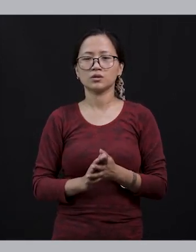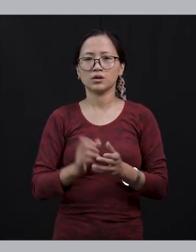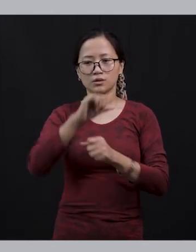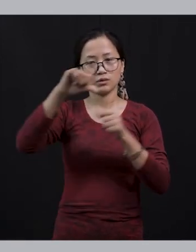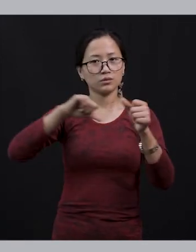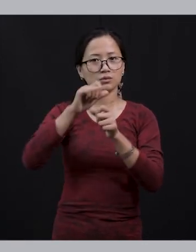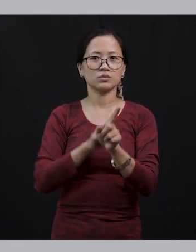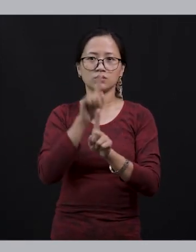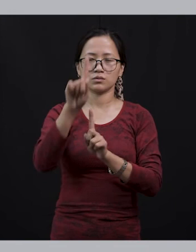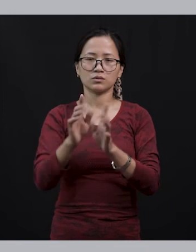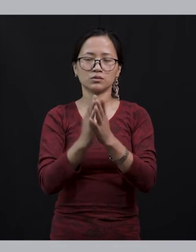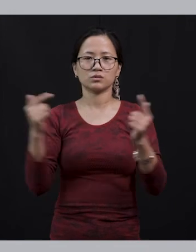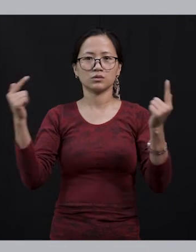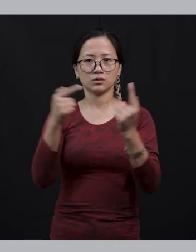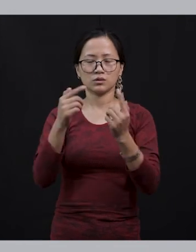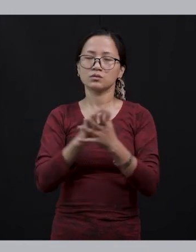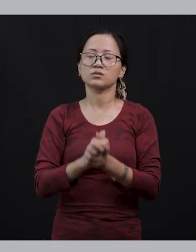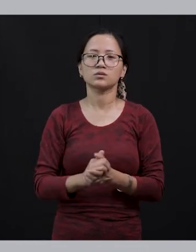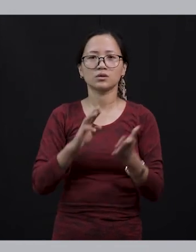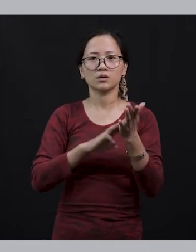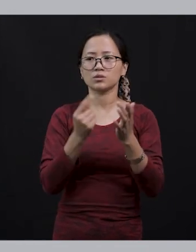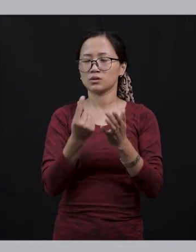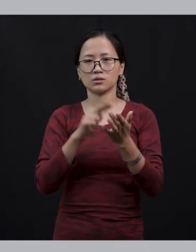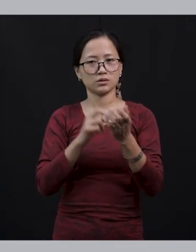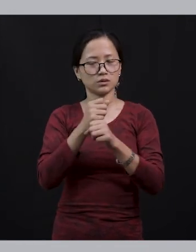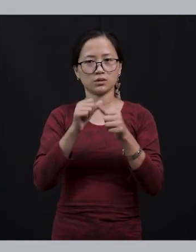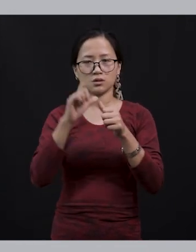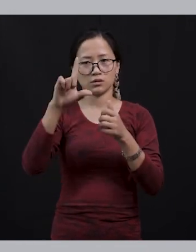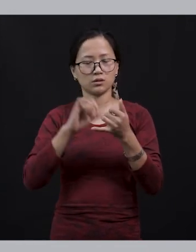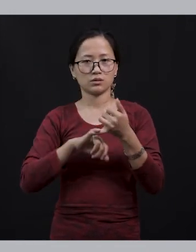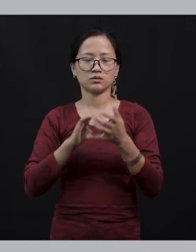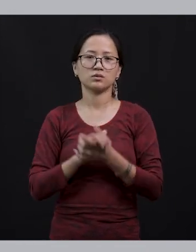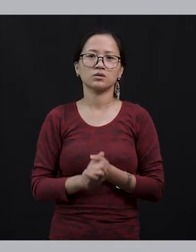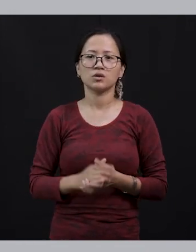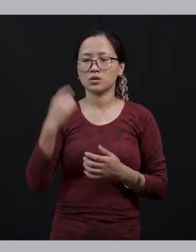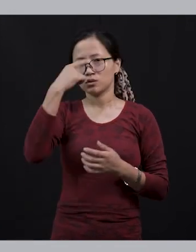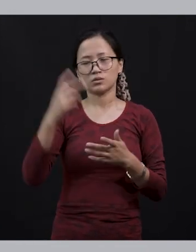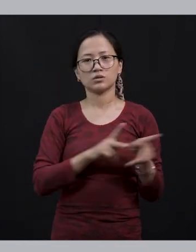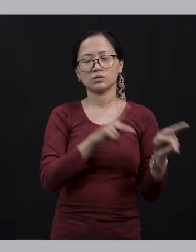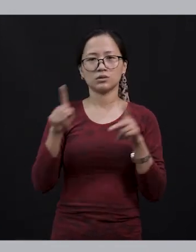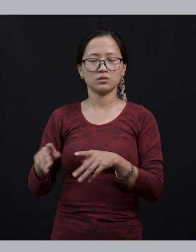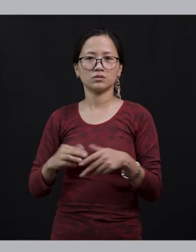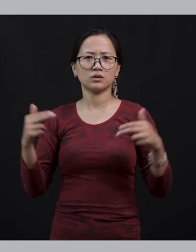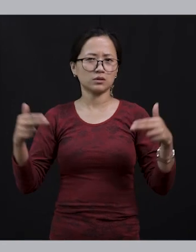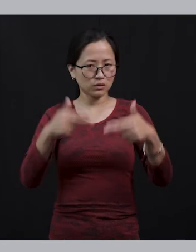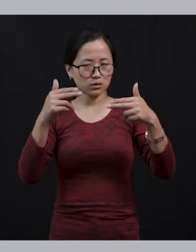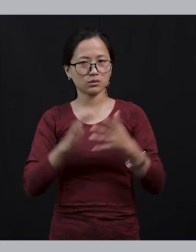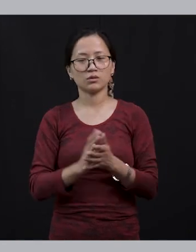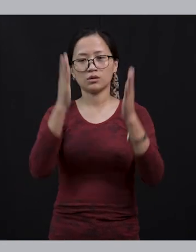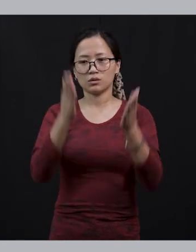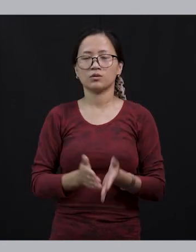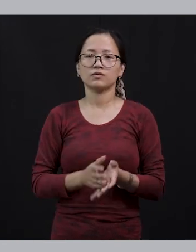policy towards the Mongols. Now remember, Mongols were the one who were always coming, attacking and plundering the wealth of the